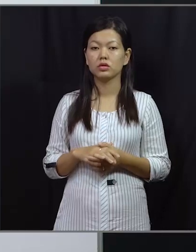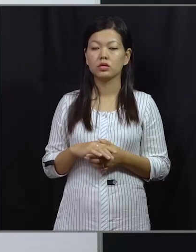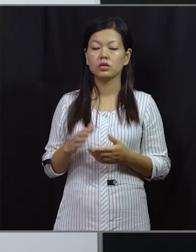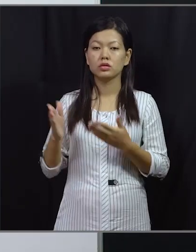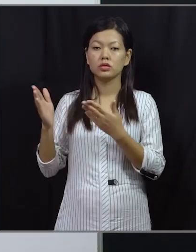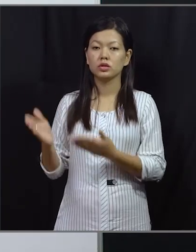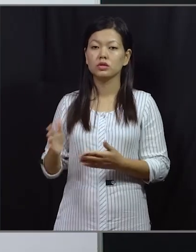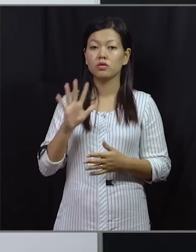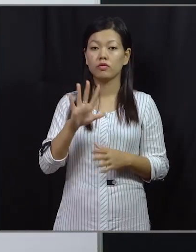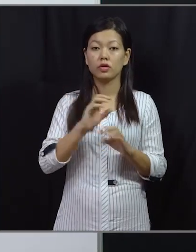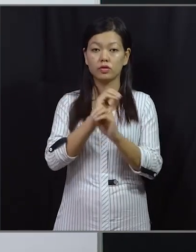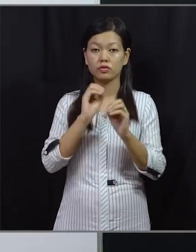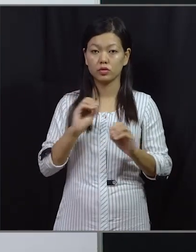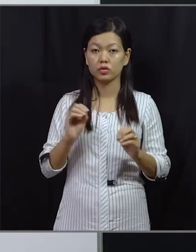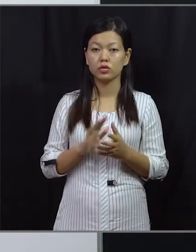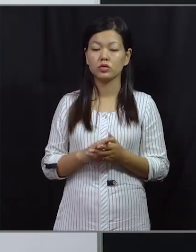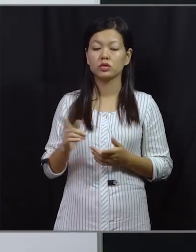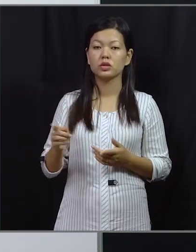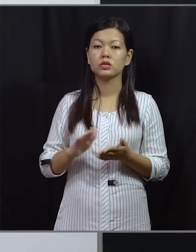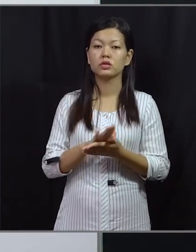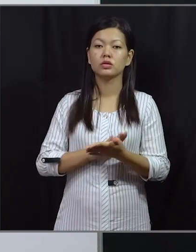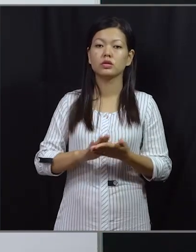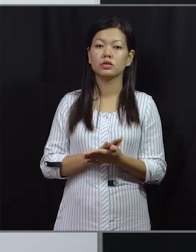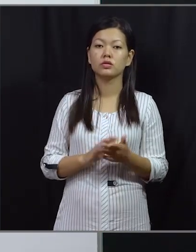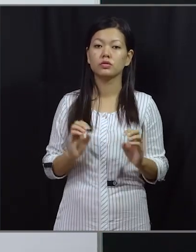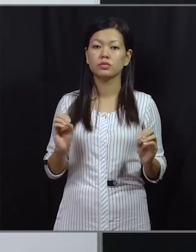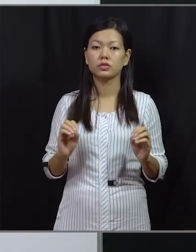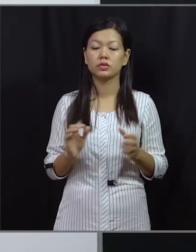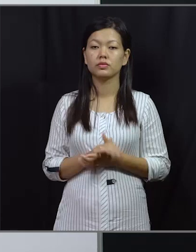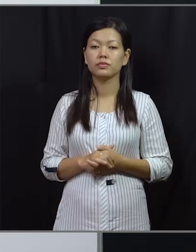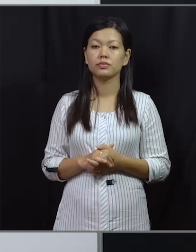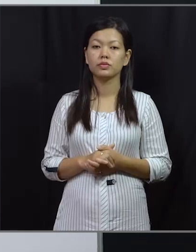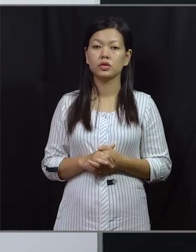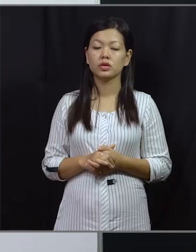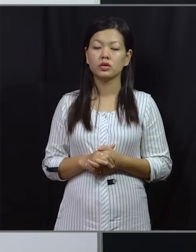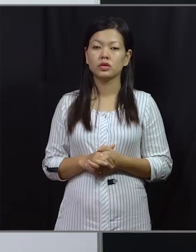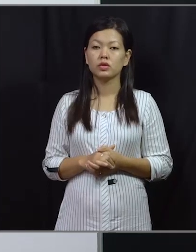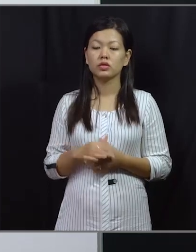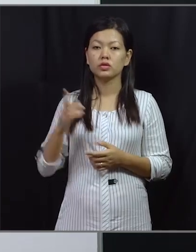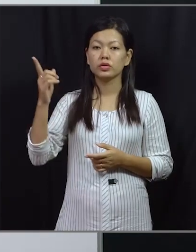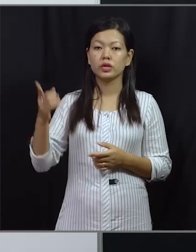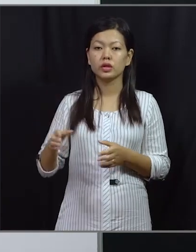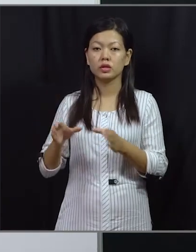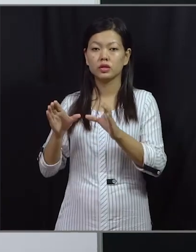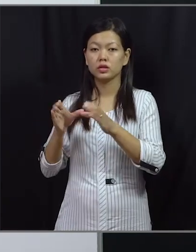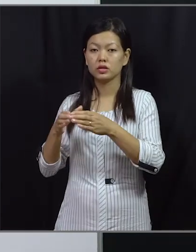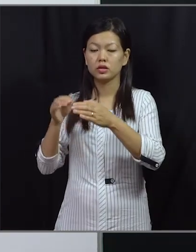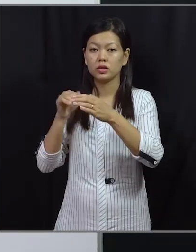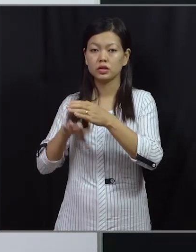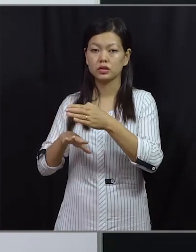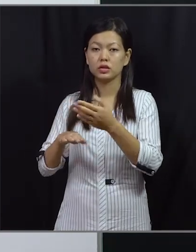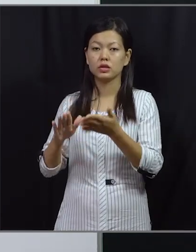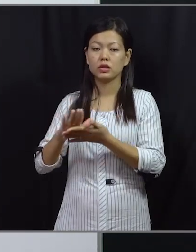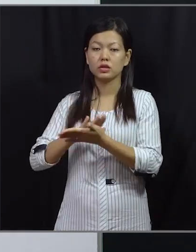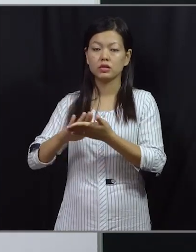empty. Hope you understand now. The set which does not contain any element is called an empty set.